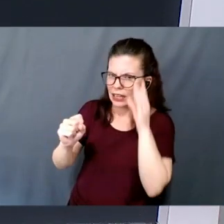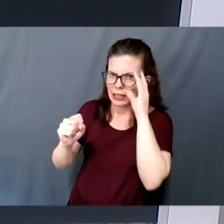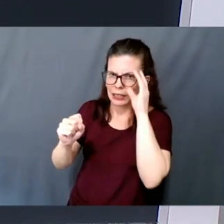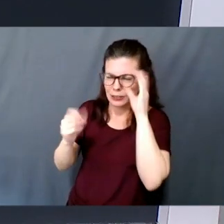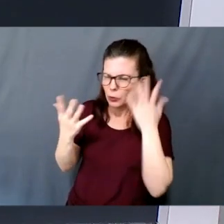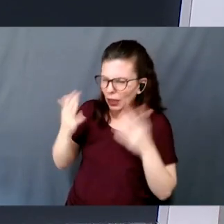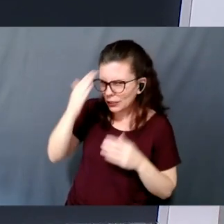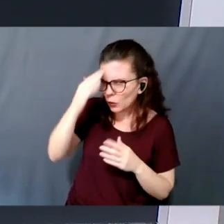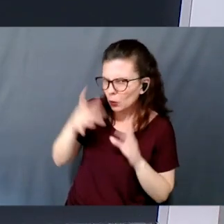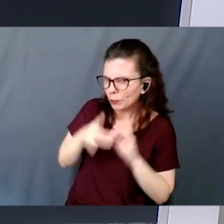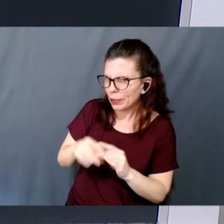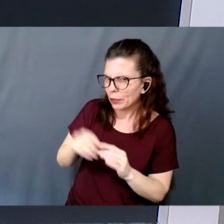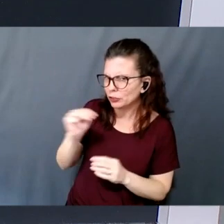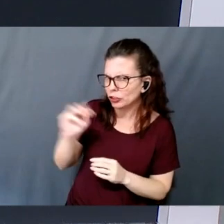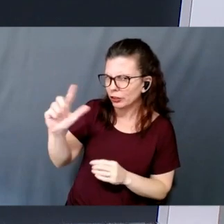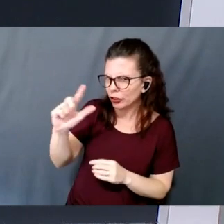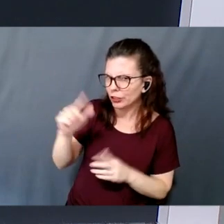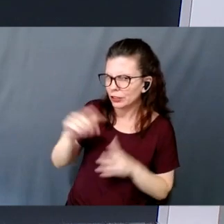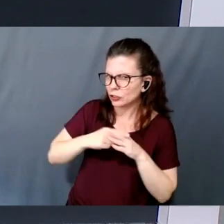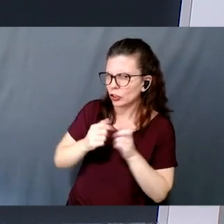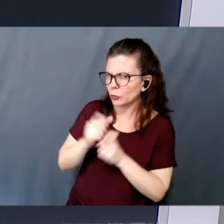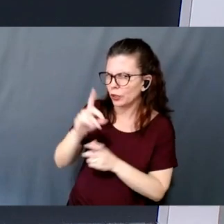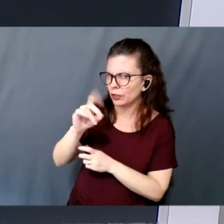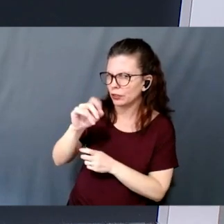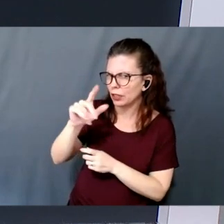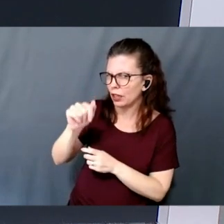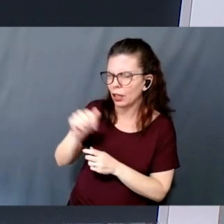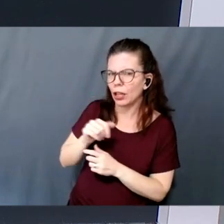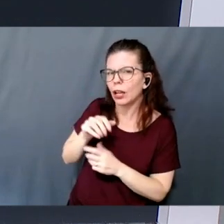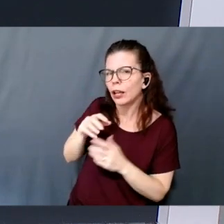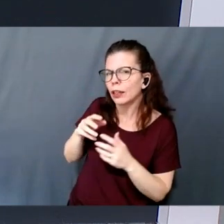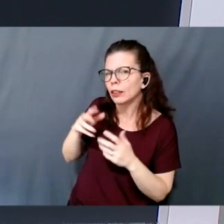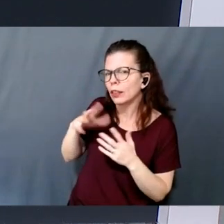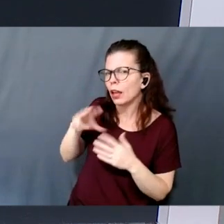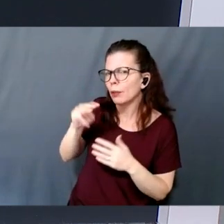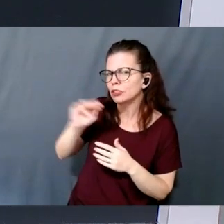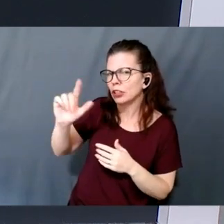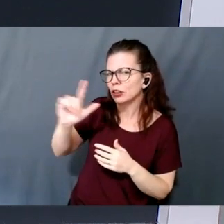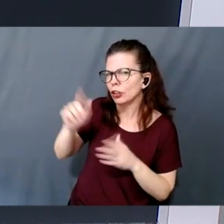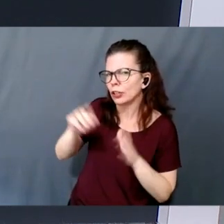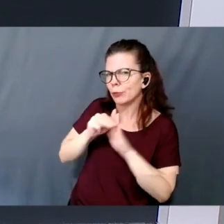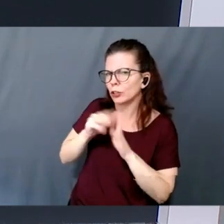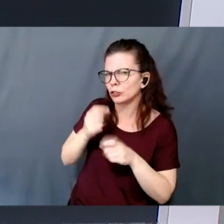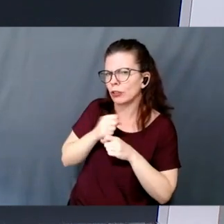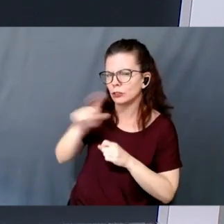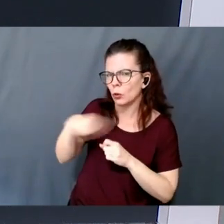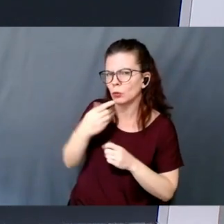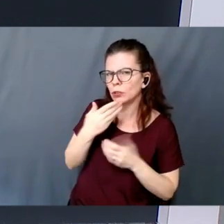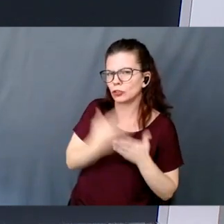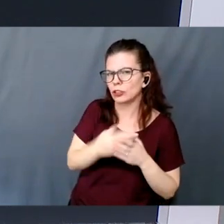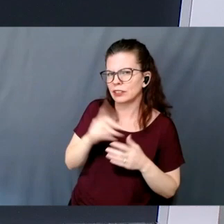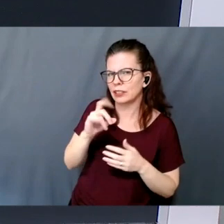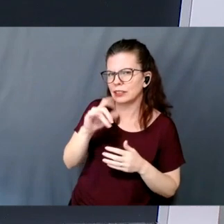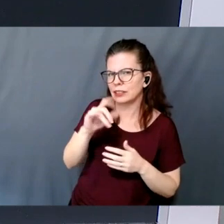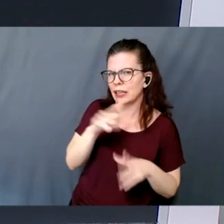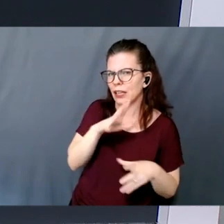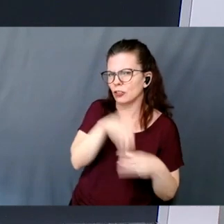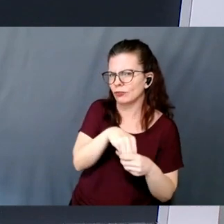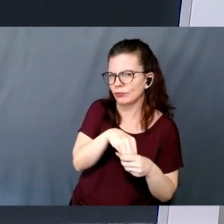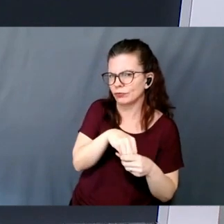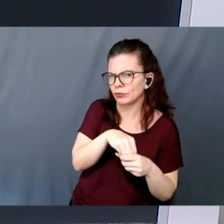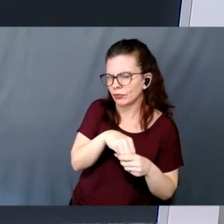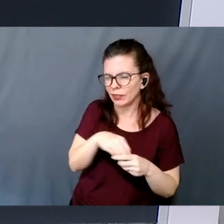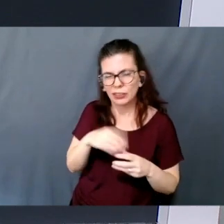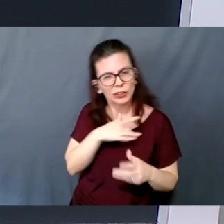it all starts with the data. Like, the machine learning model that you create is only as good as the data that you plug in. And oftentimes, that data could be coming